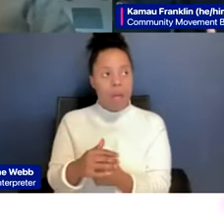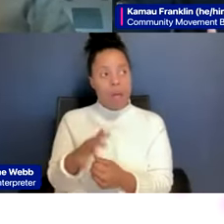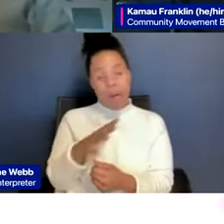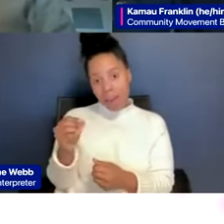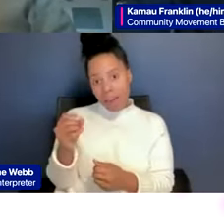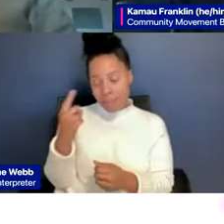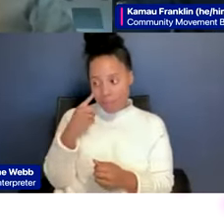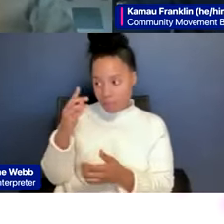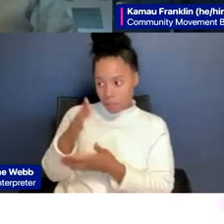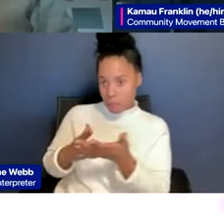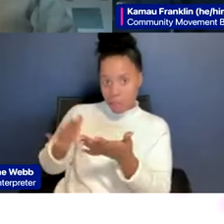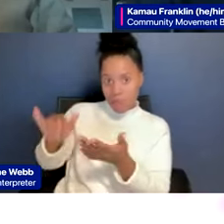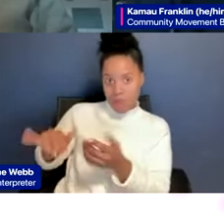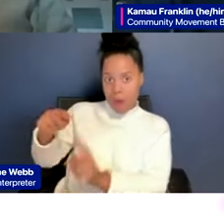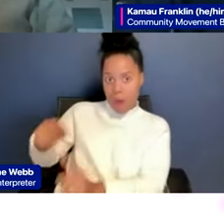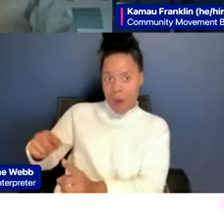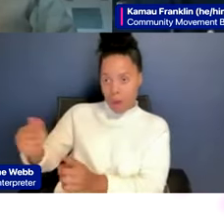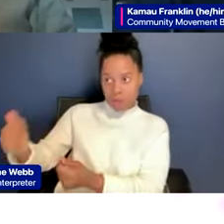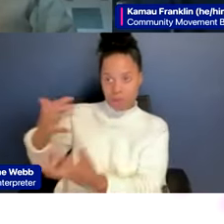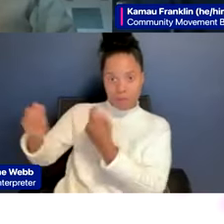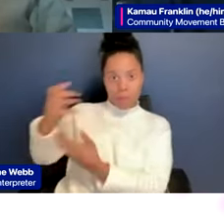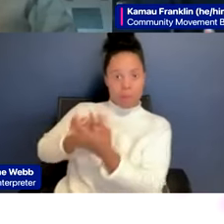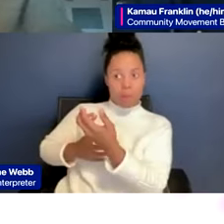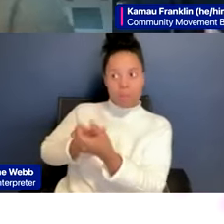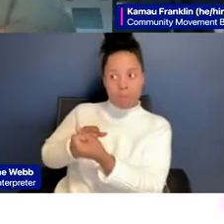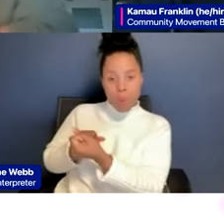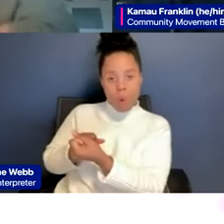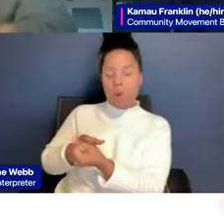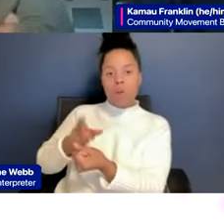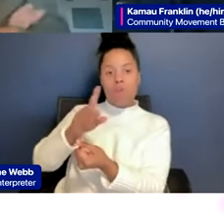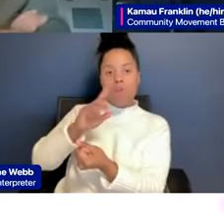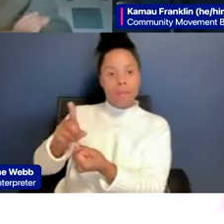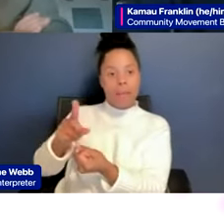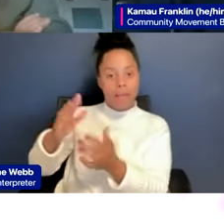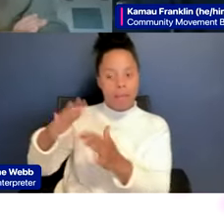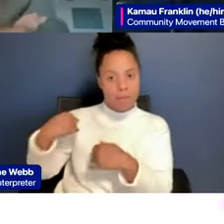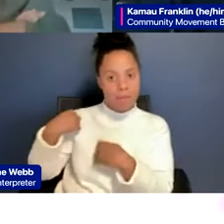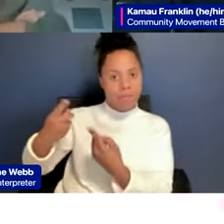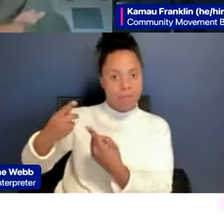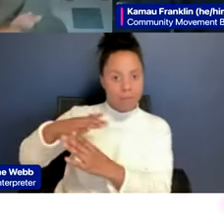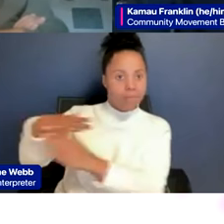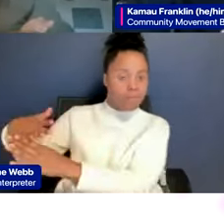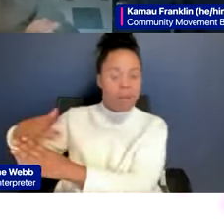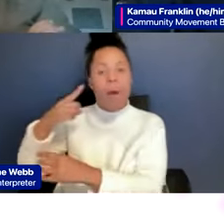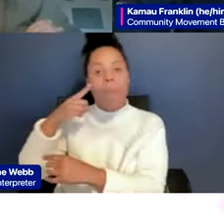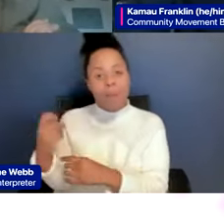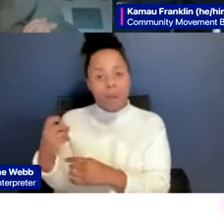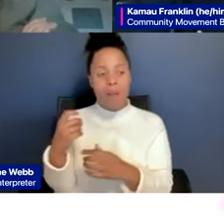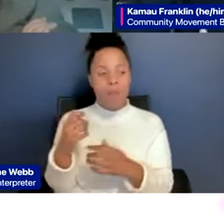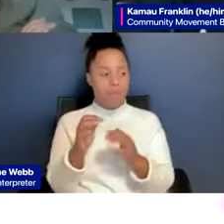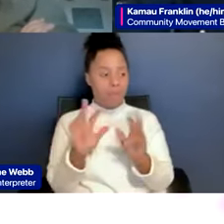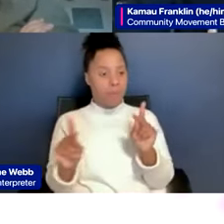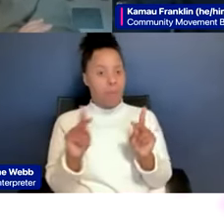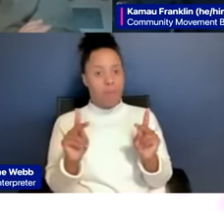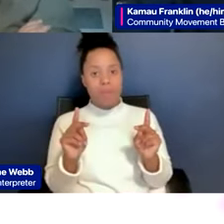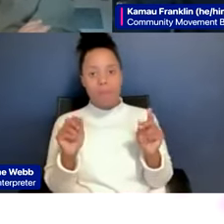hastened because of people's access and ability to turn the tails on what corporate media is spinning, on what